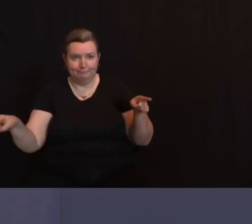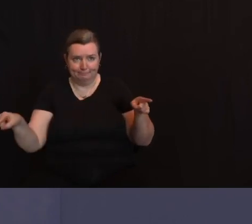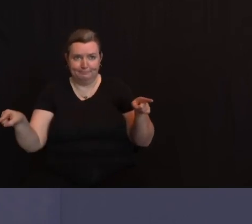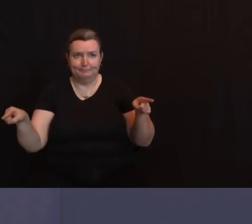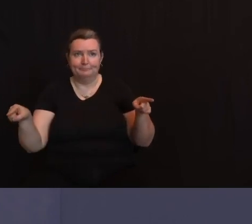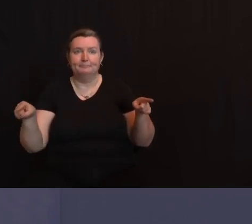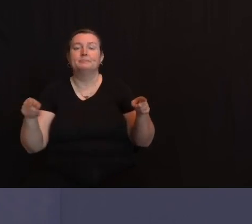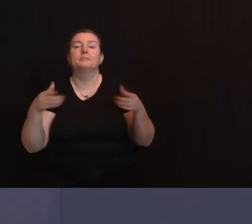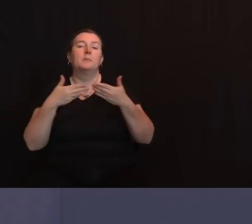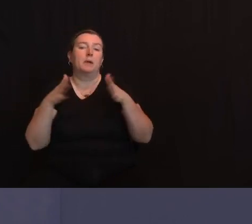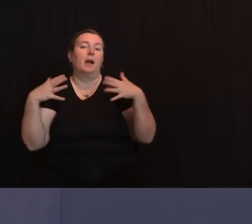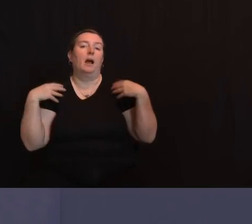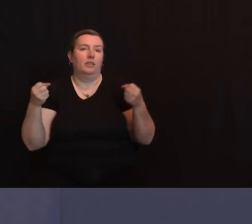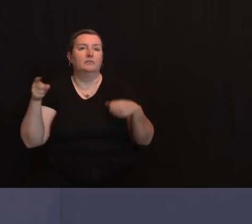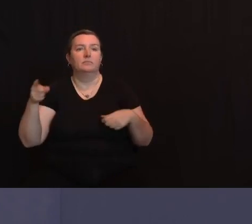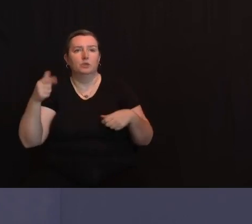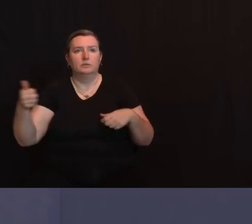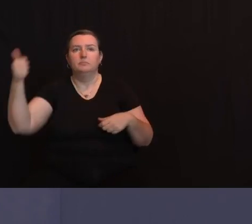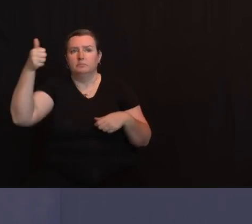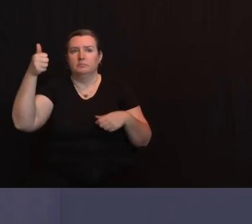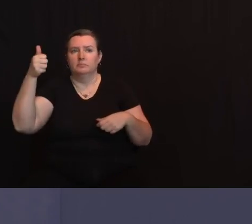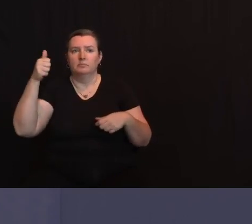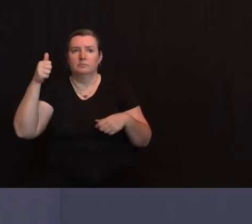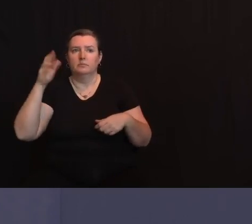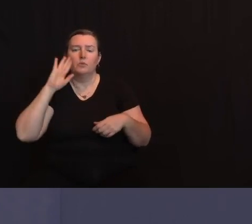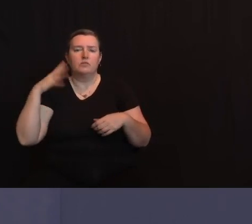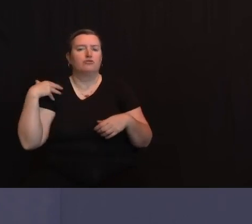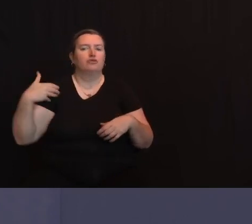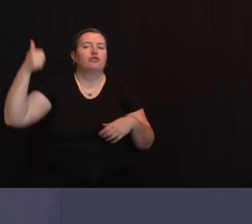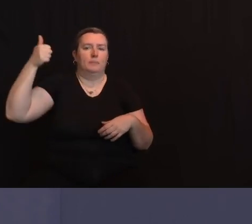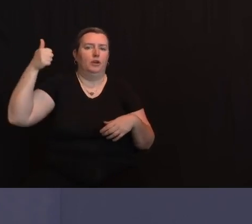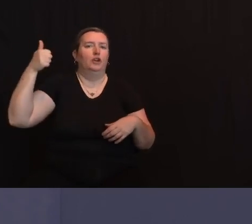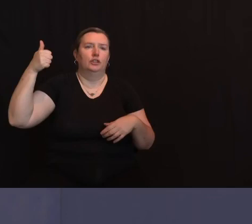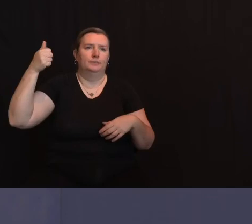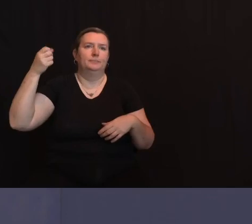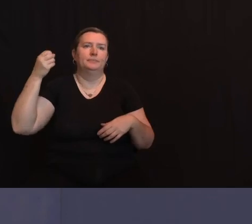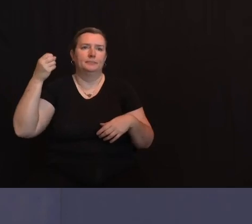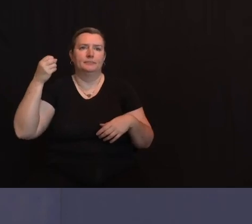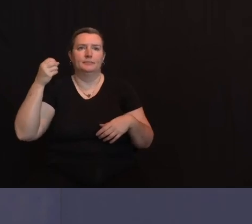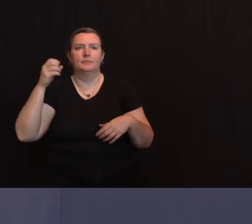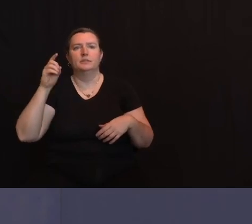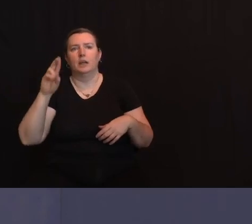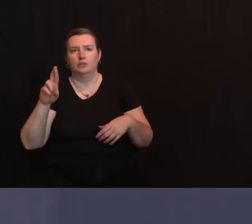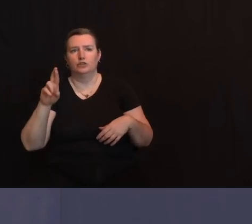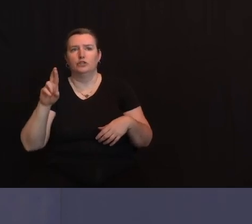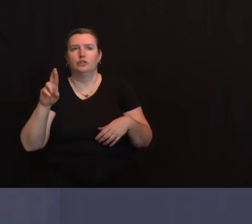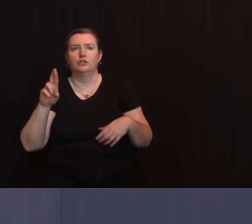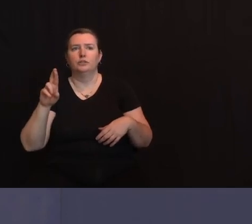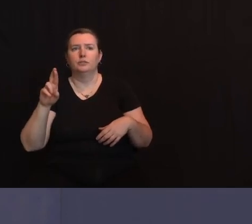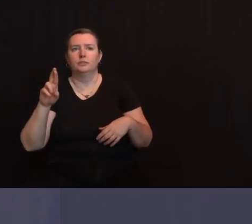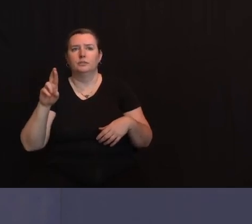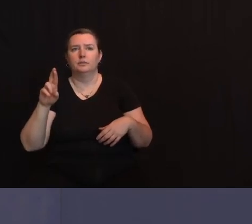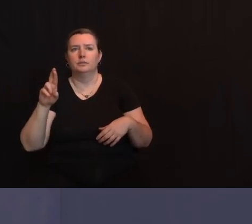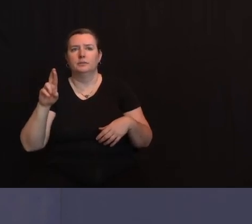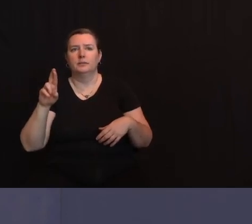he's an emergency room physician with experience in emergency preparedness. Dr. Adenaro's appointment on